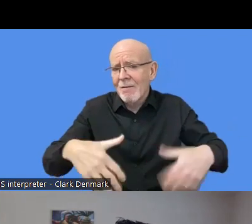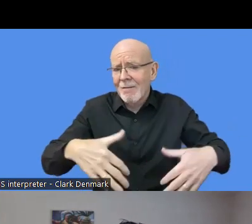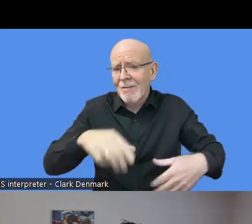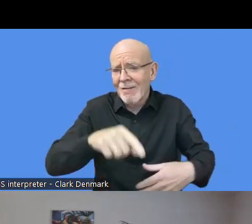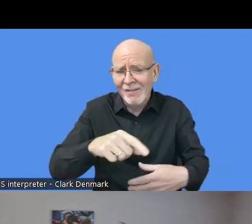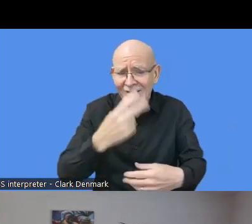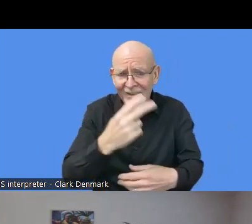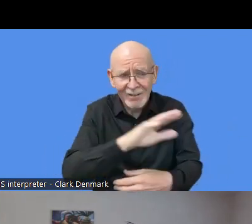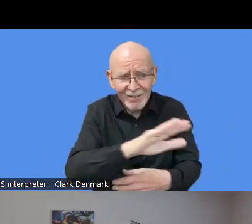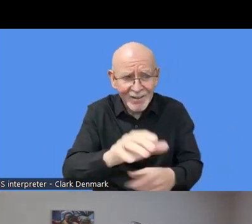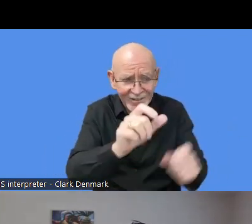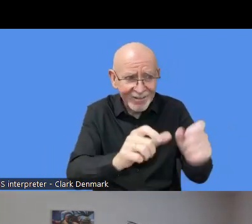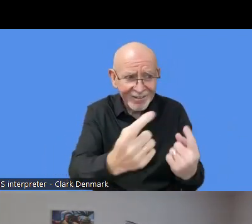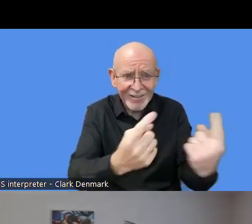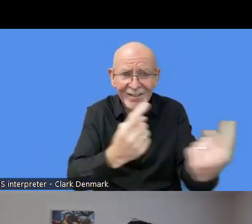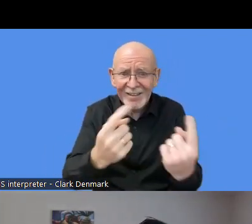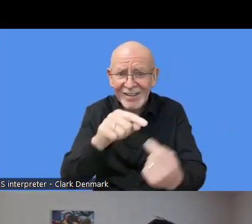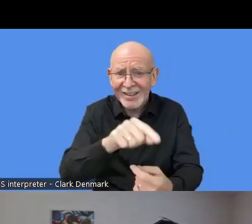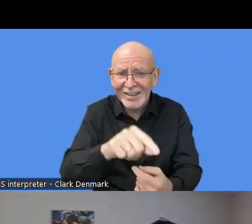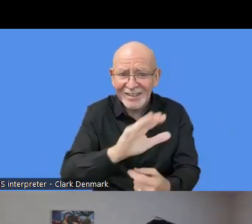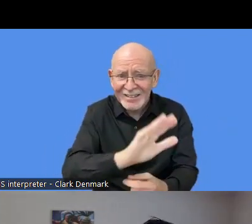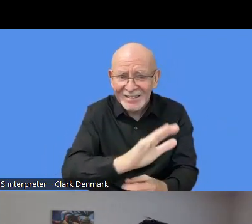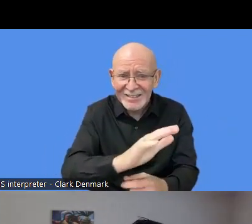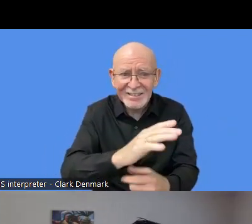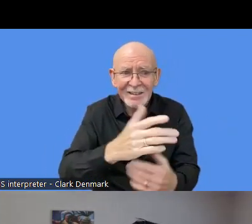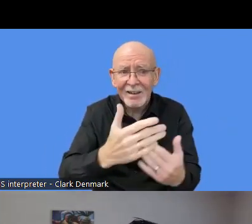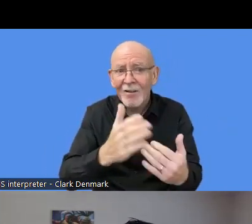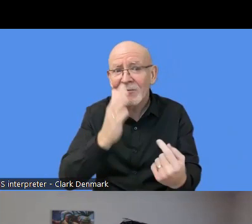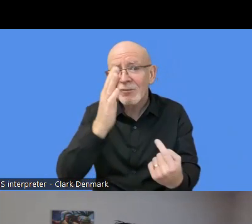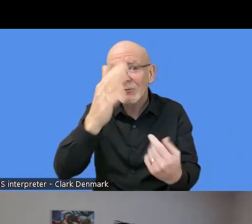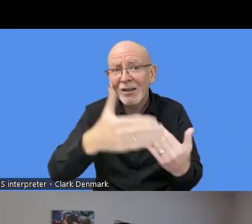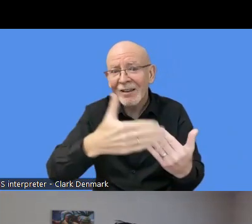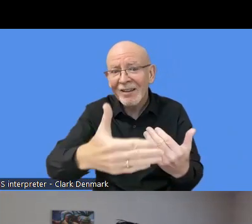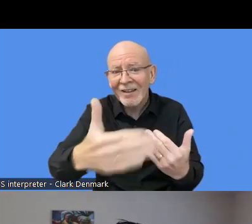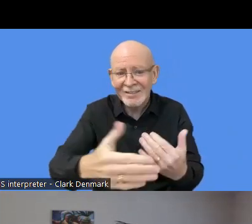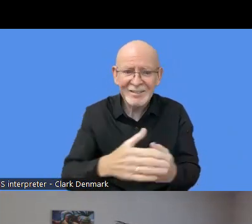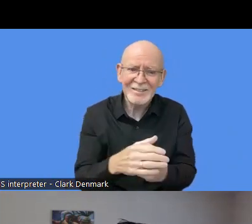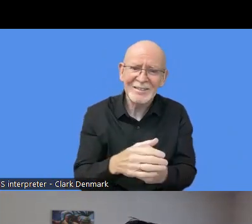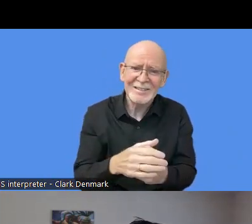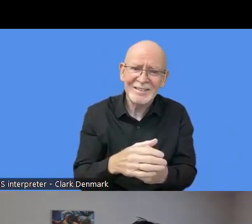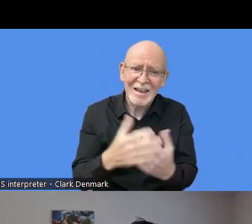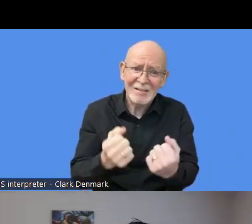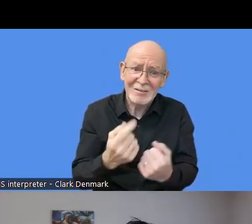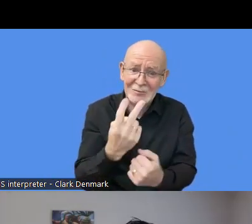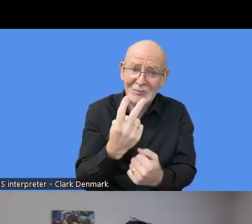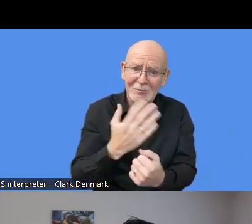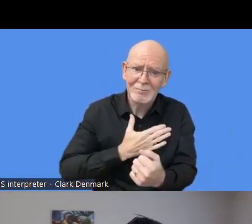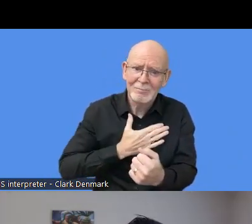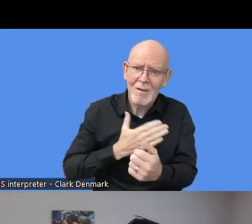manager, Alexandra. You'll notice that there are no grey suits here. I refrained from wearing grey again